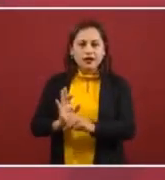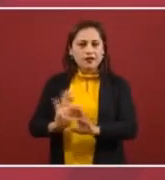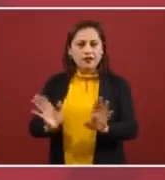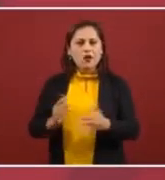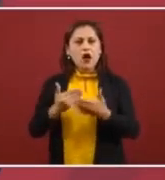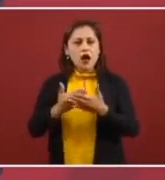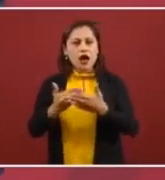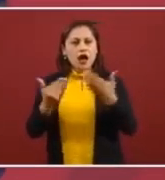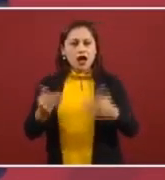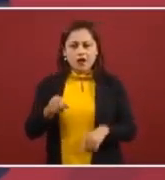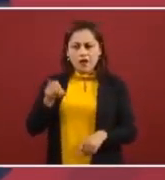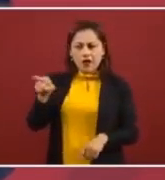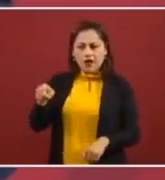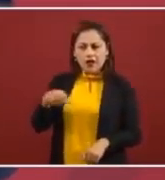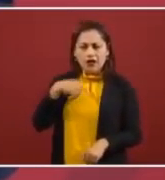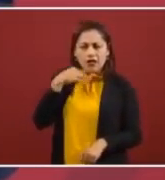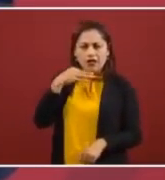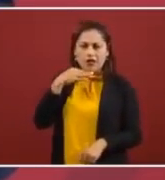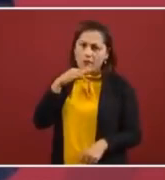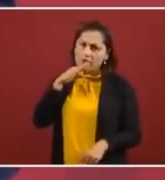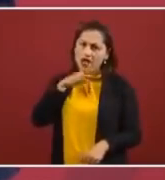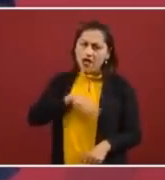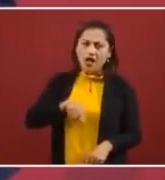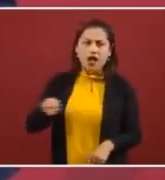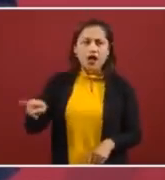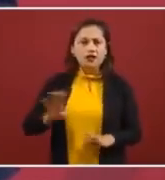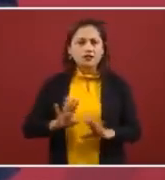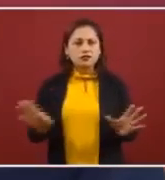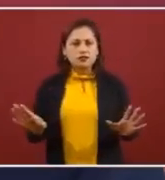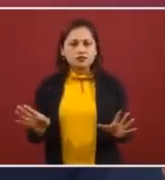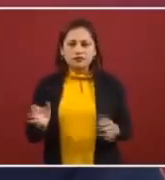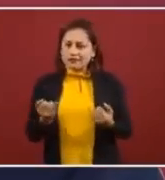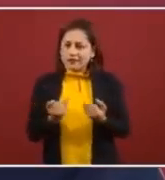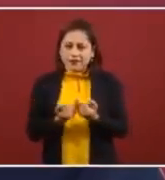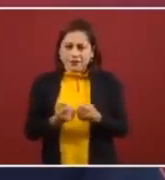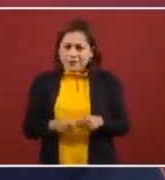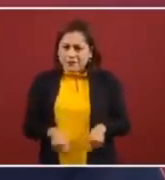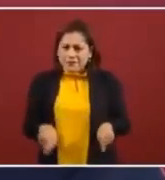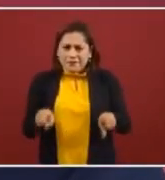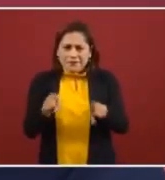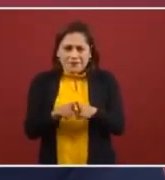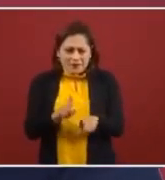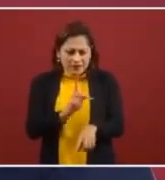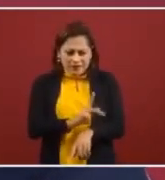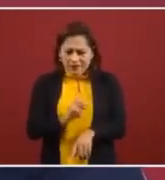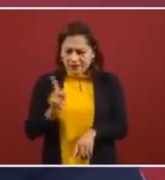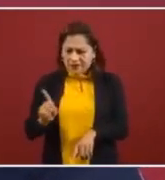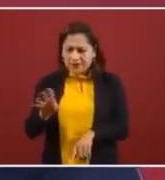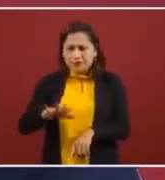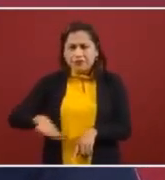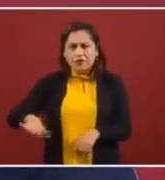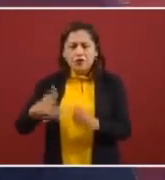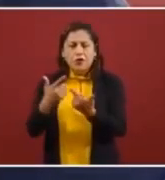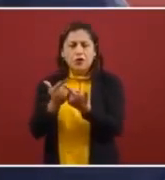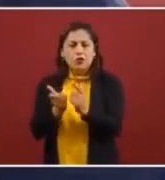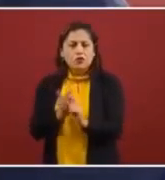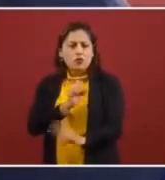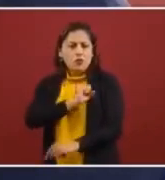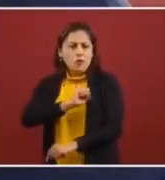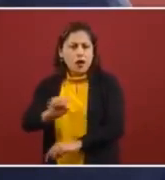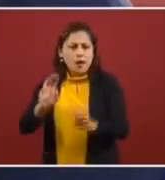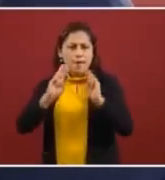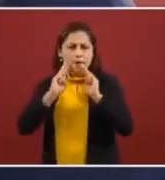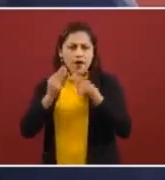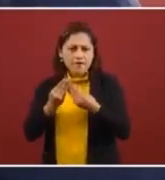they see them as something bad. And that's the way we also have to isolate